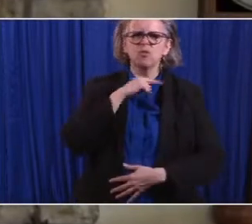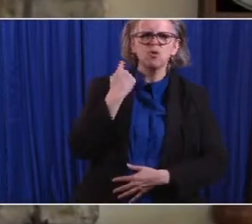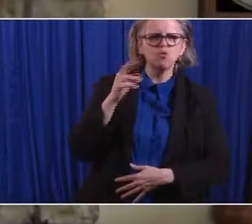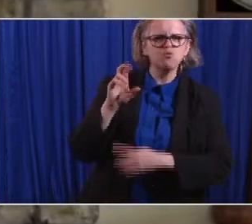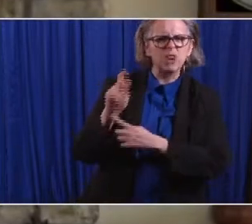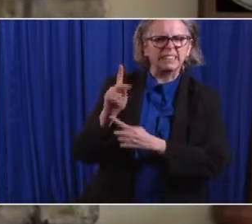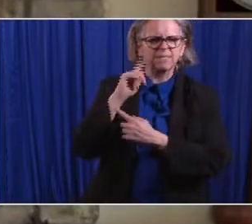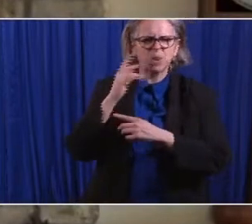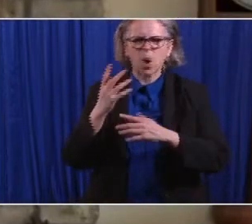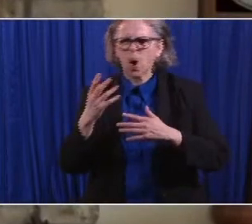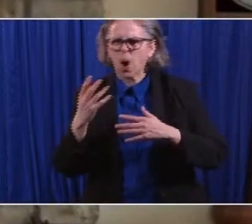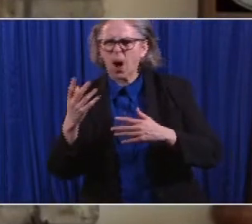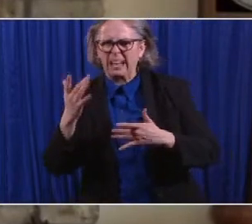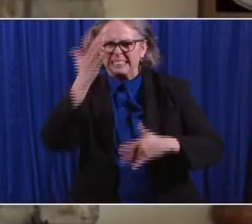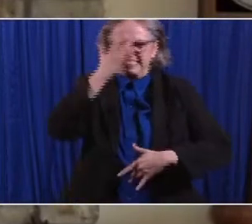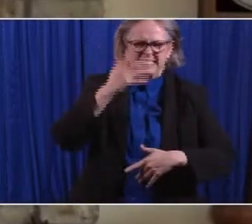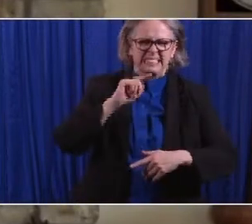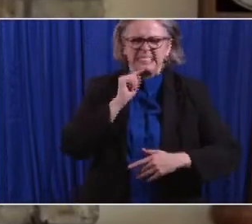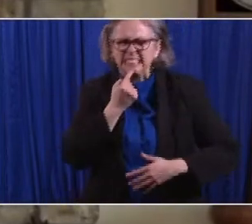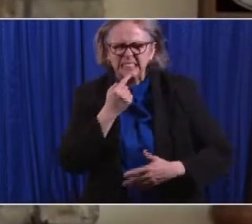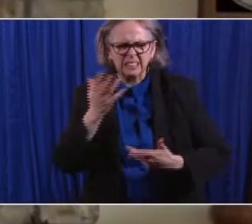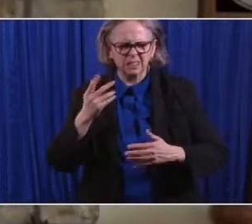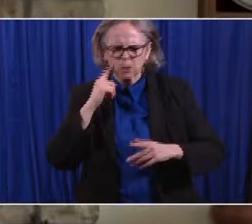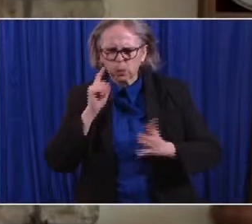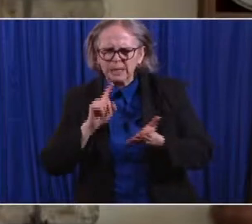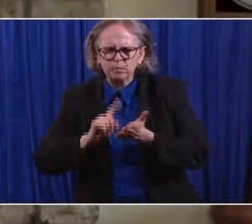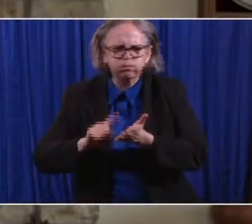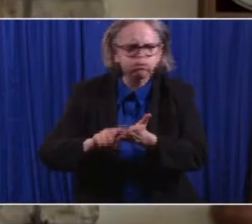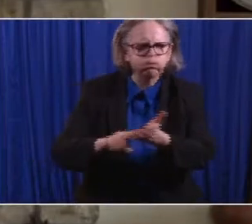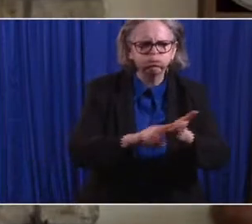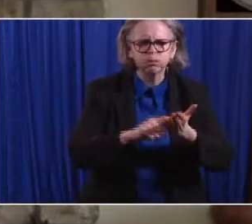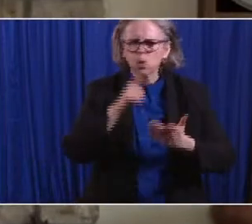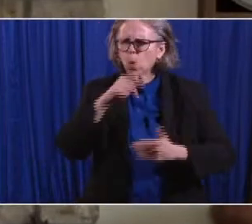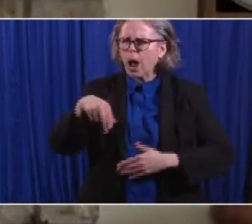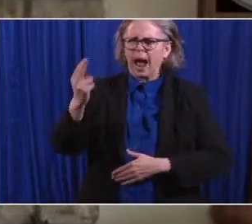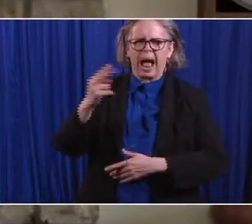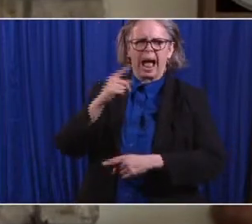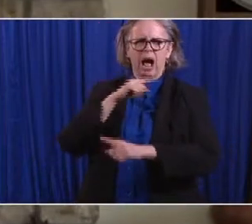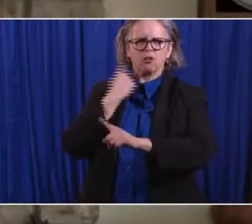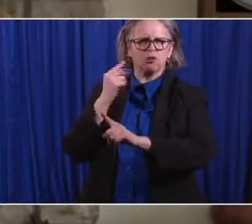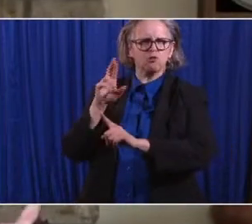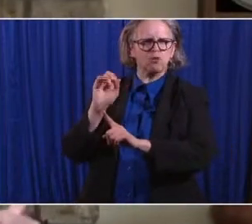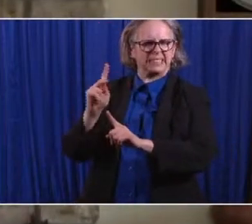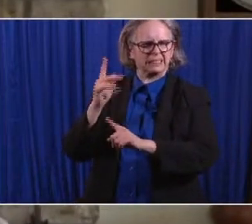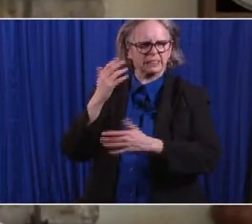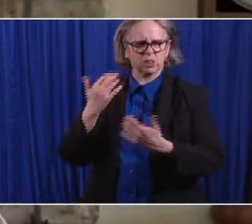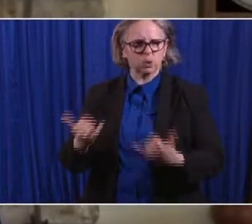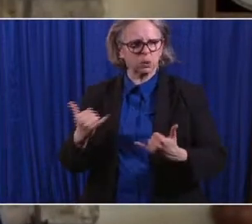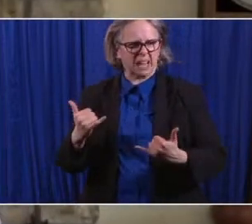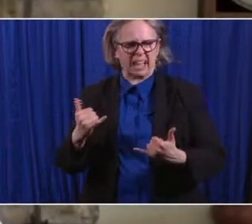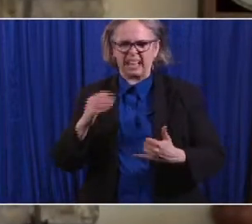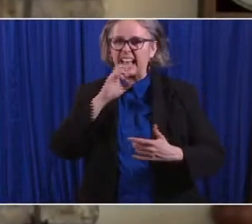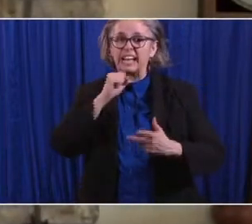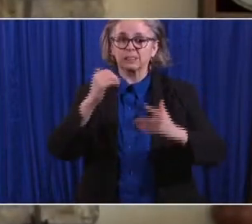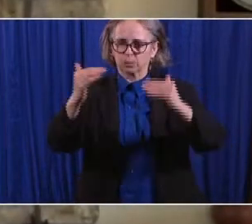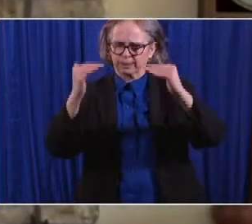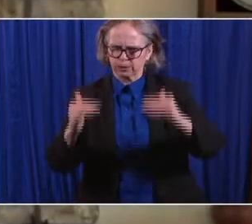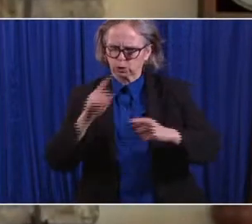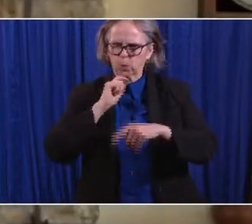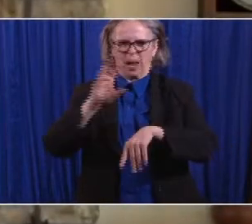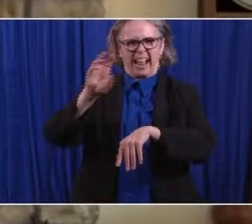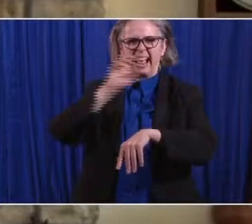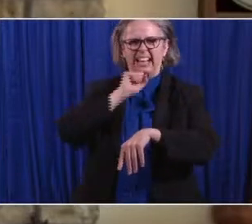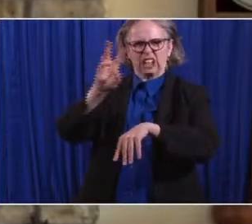can where the risk is. And so as you saw what we did today, we lowered the age down to 60. At the same time, we put